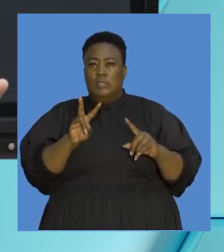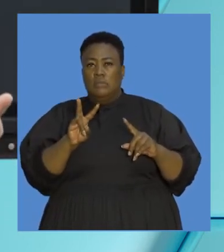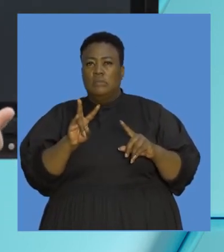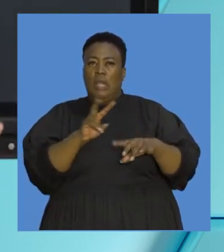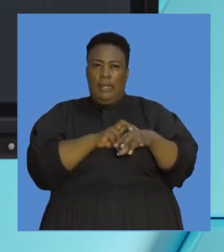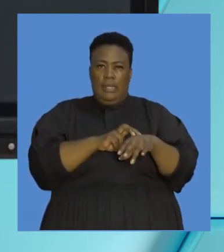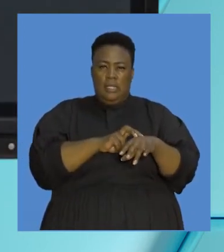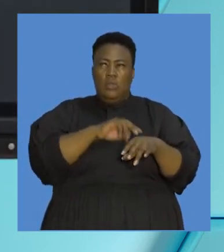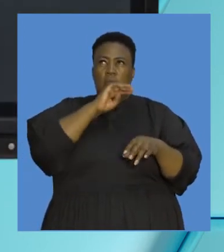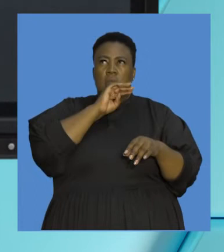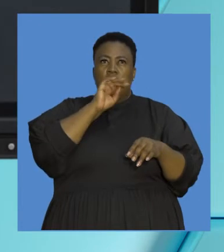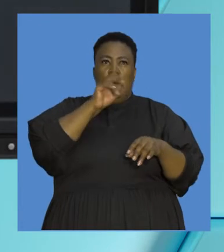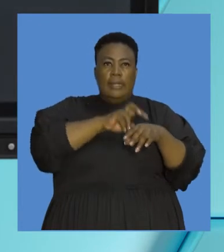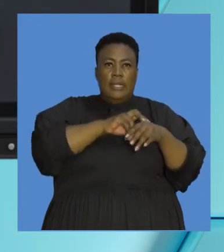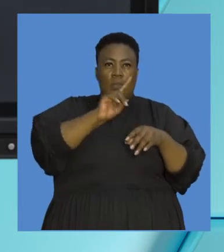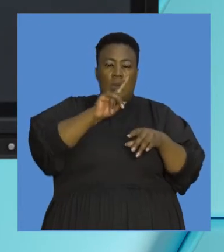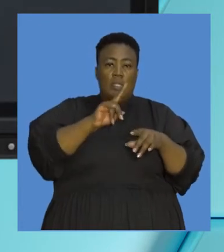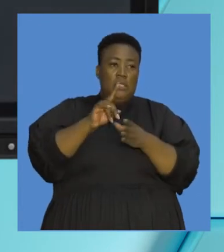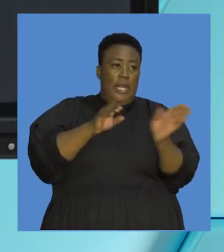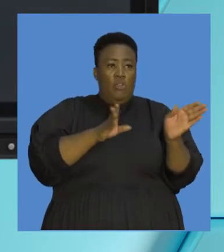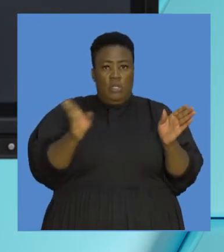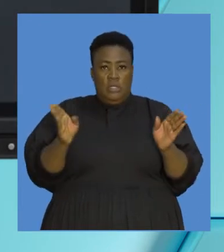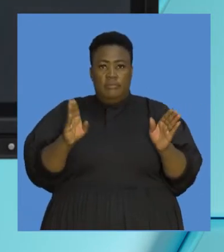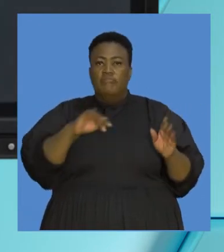need direction. That doesn't matter.